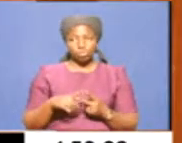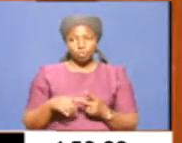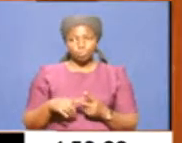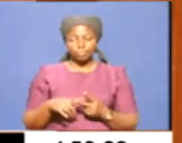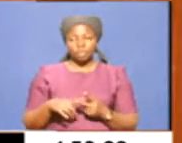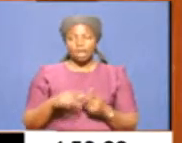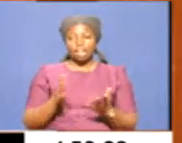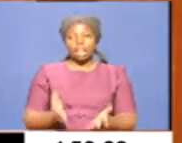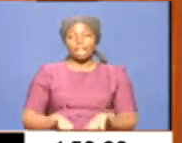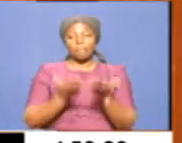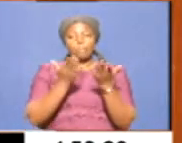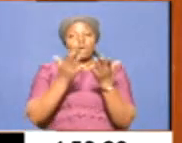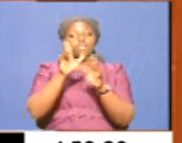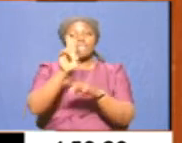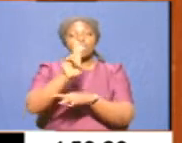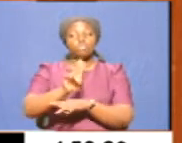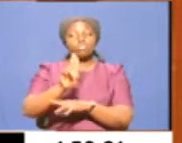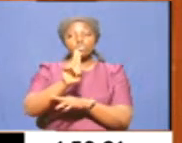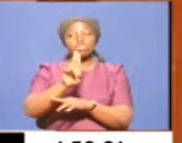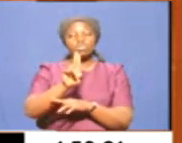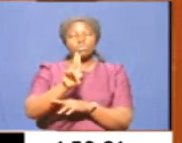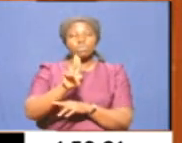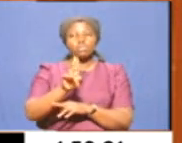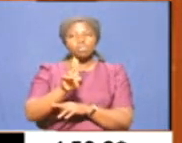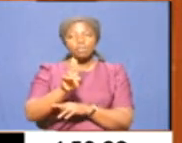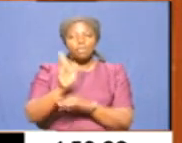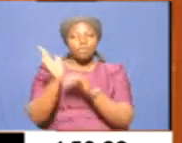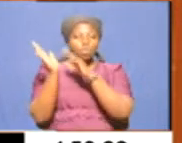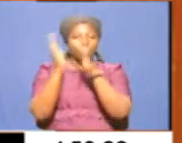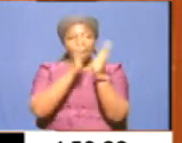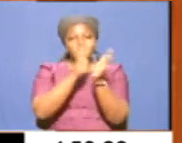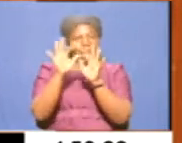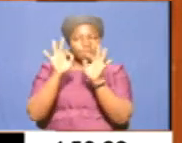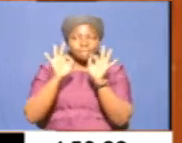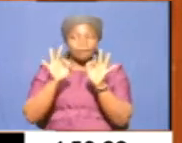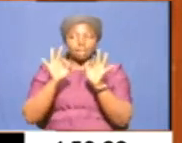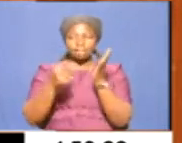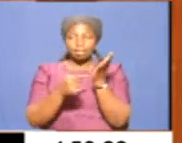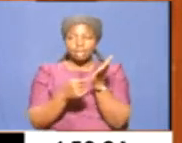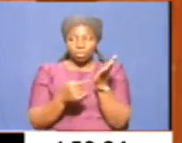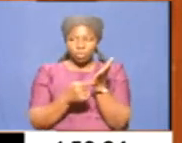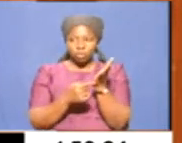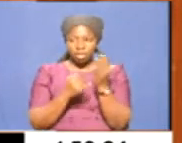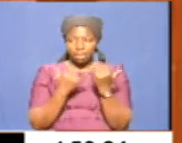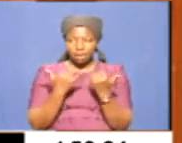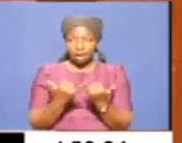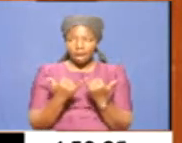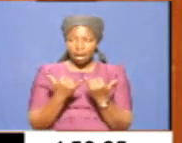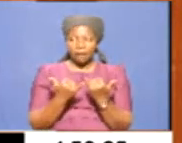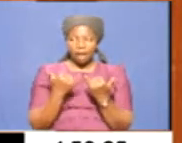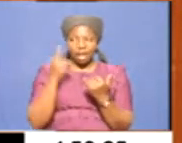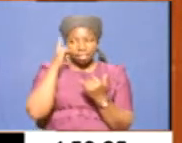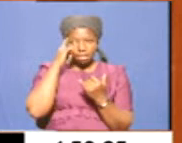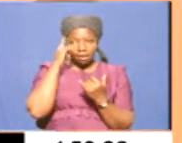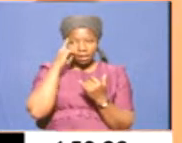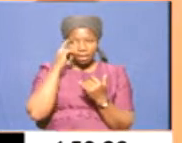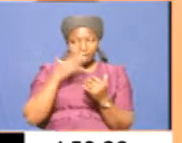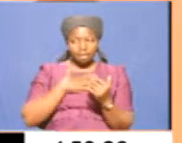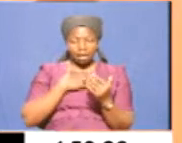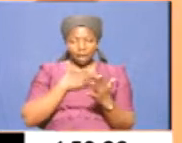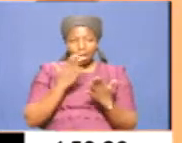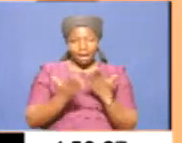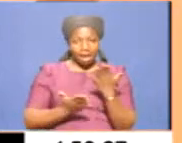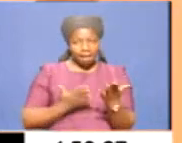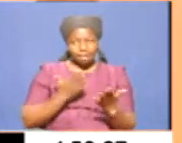improve the adoption of, you know, climate smart technologies. Right now, I think in our estimation, that is still woefully